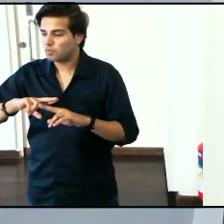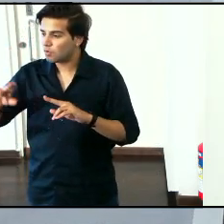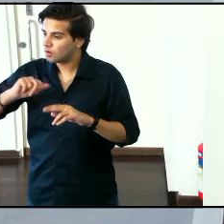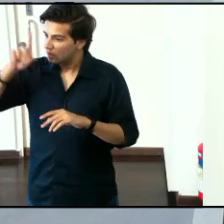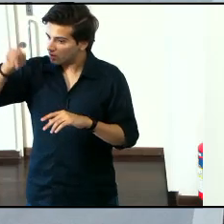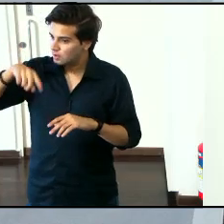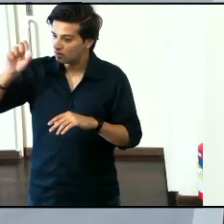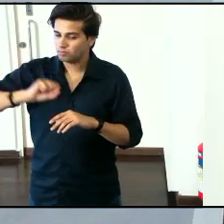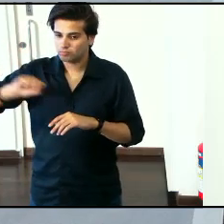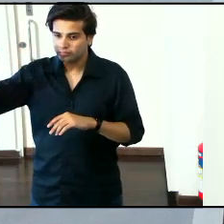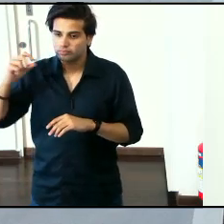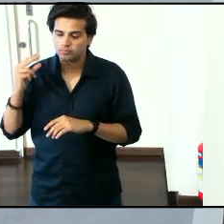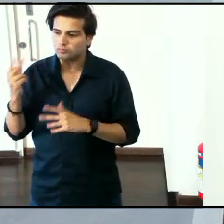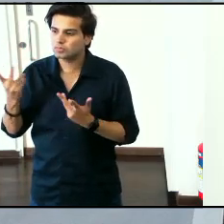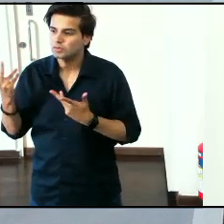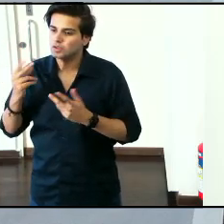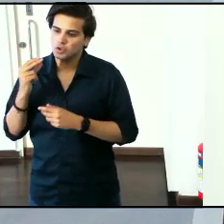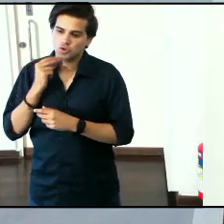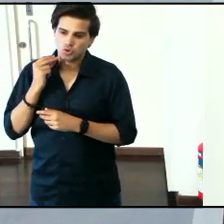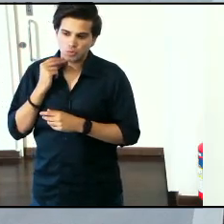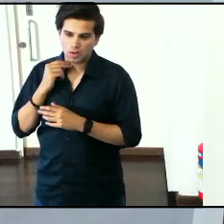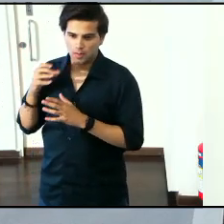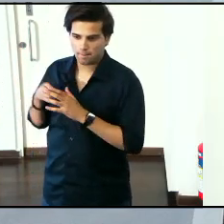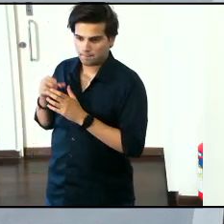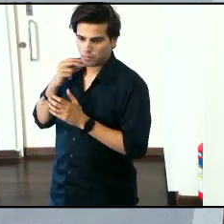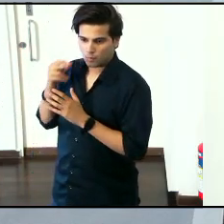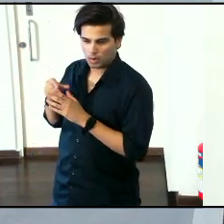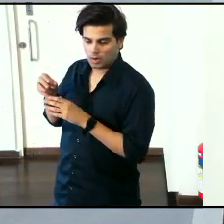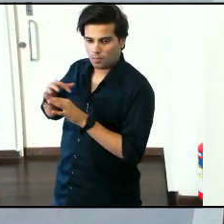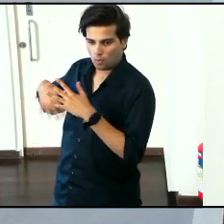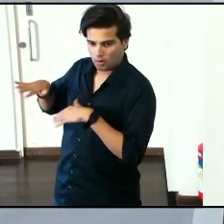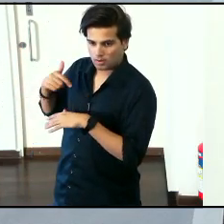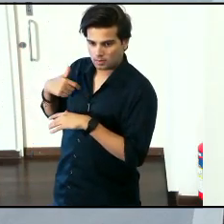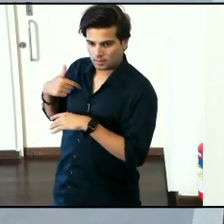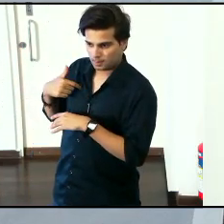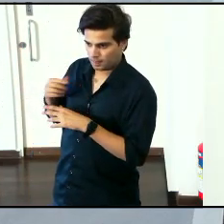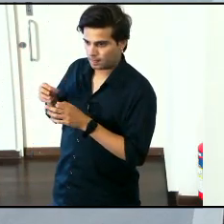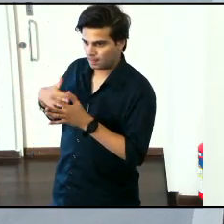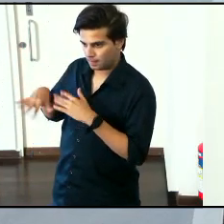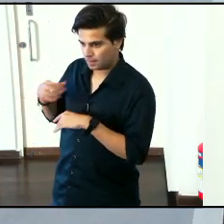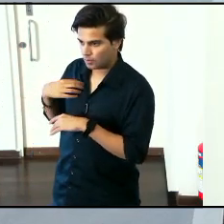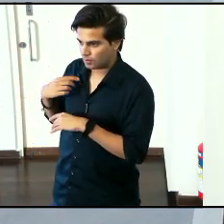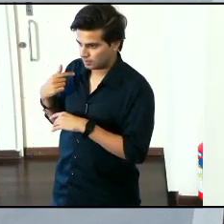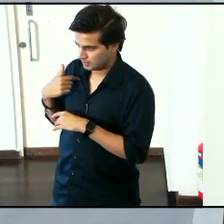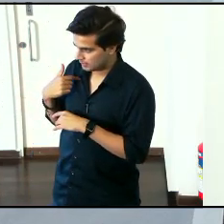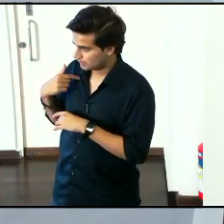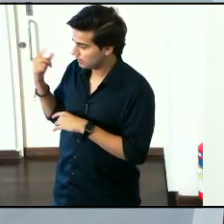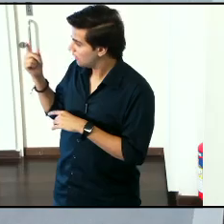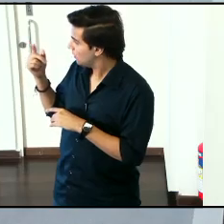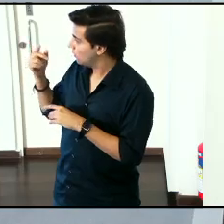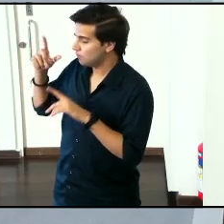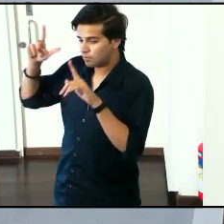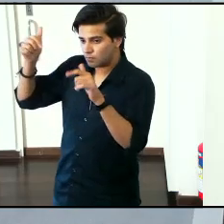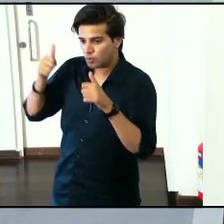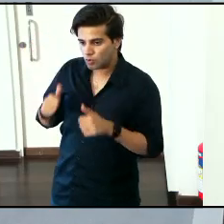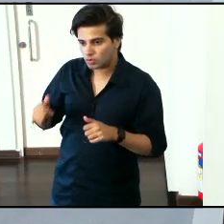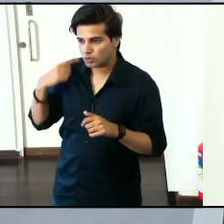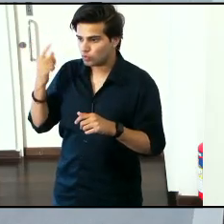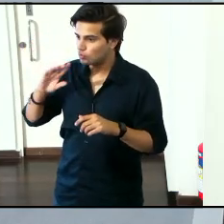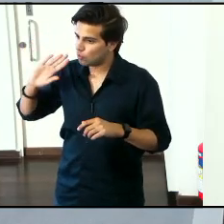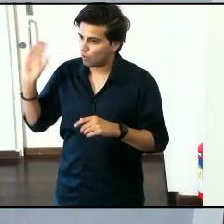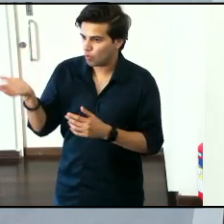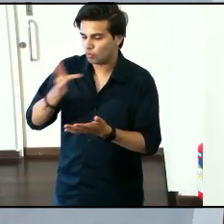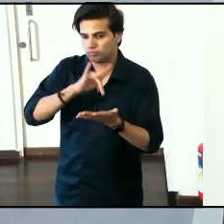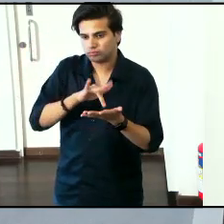The Trivandrum part of it was organized by me. And this was the poster that we had used everywhere.